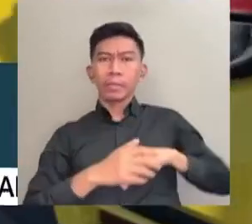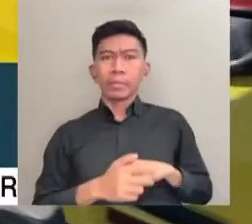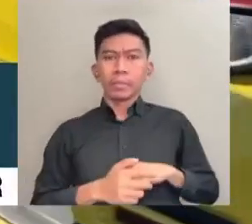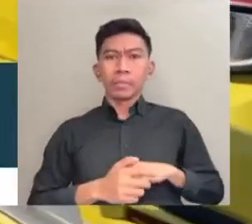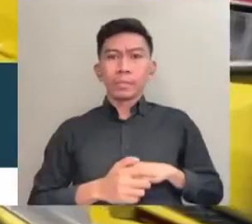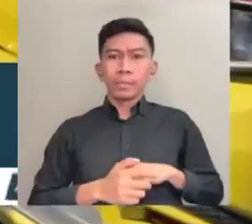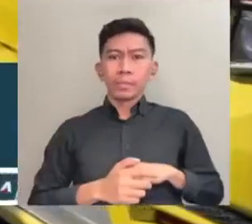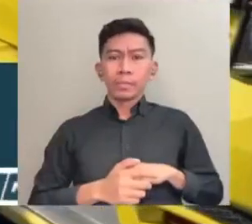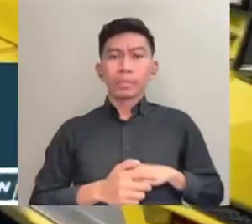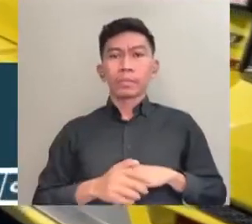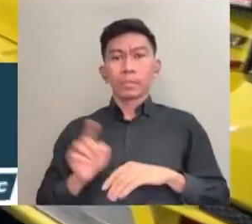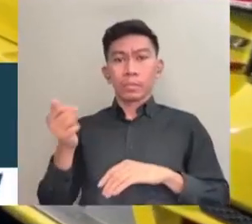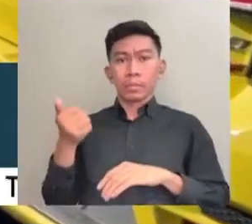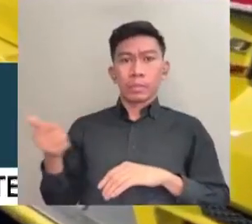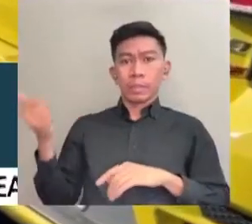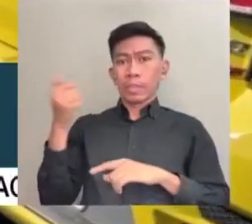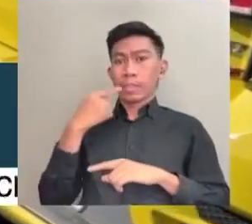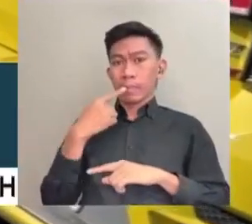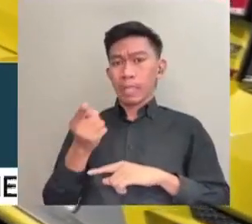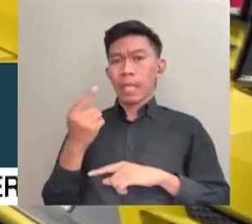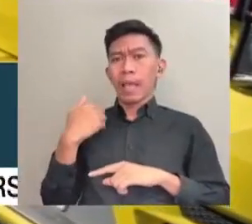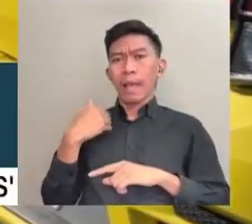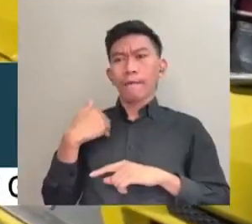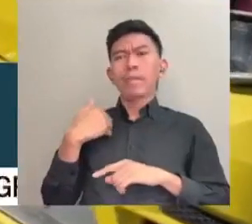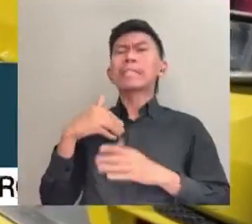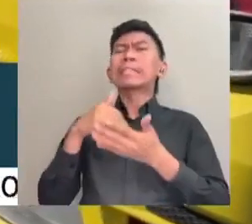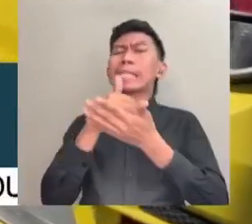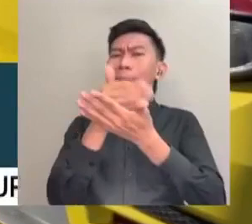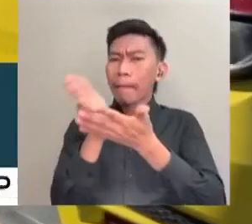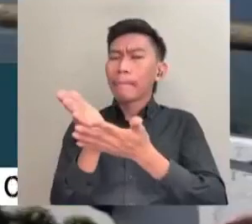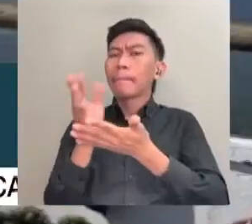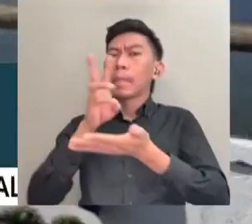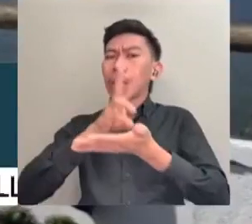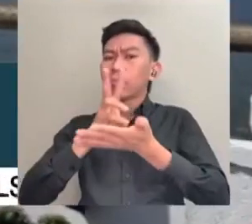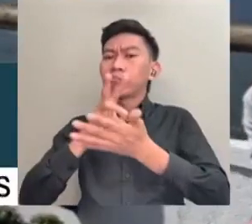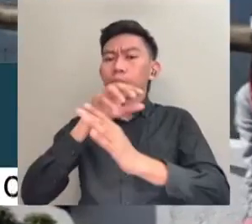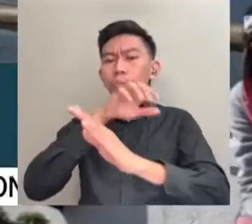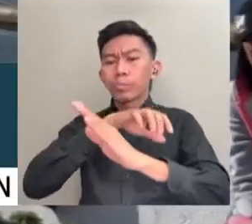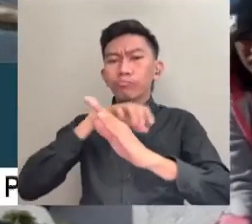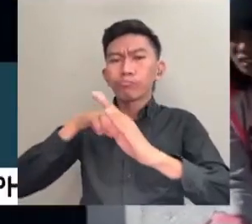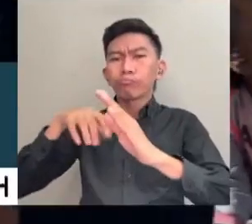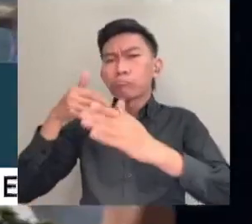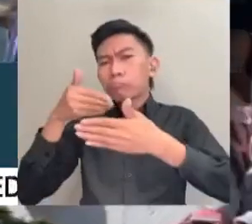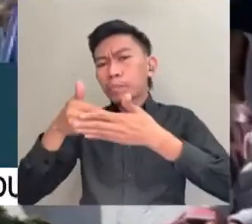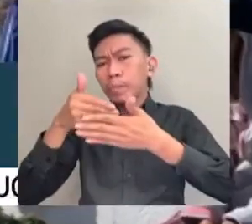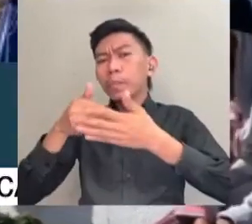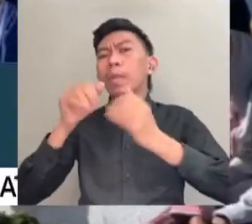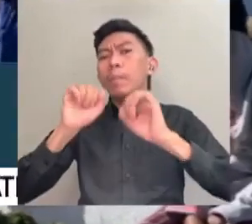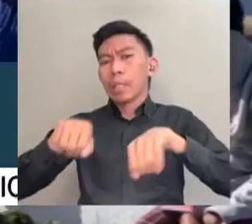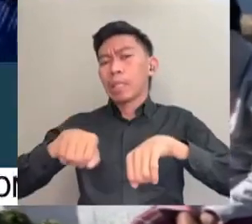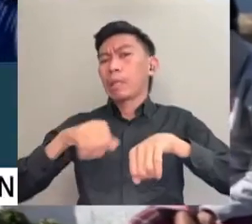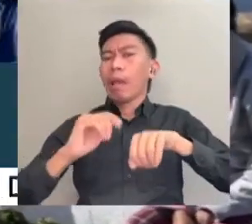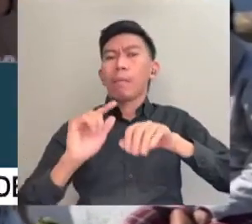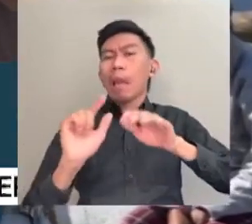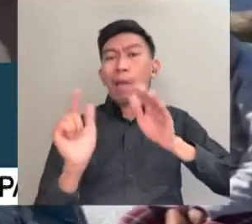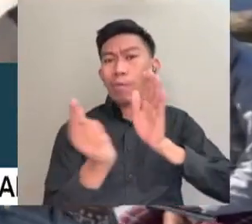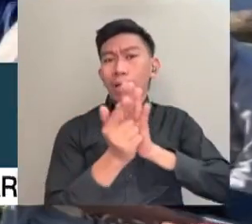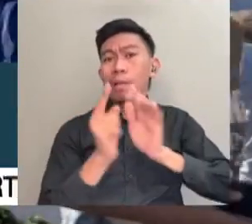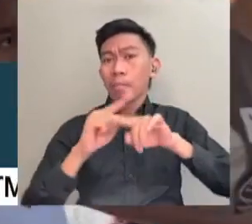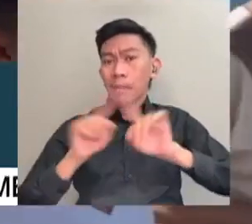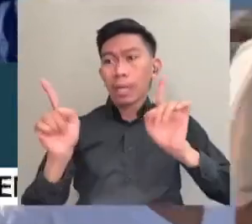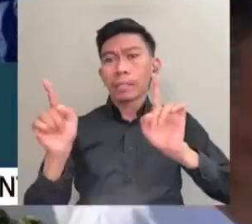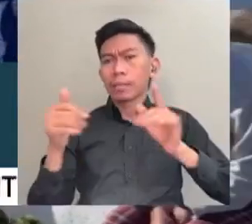only isolated areas are affected by the volcanic activities of Mayon, and there are a lot of things to enjoy in Albay, like the food and